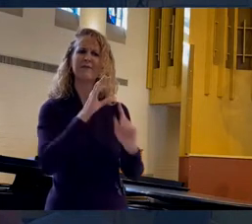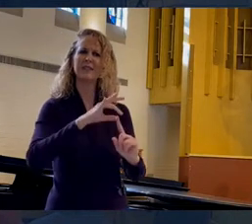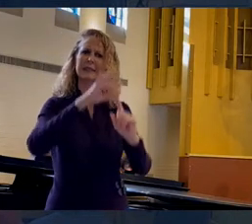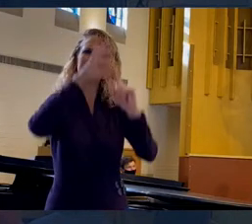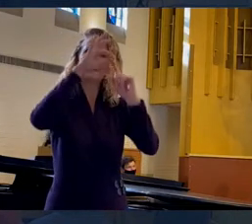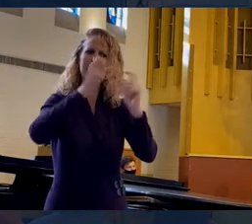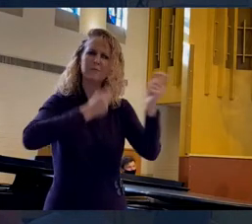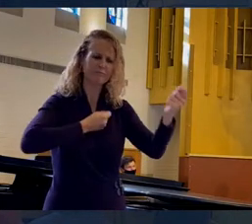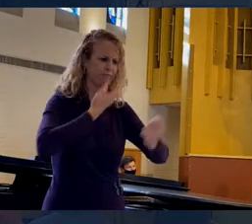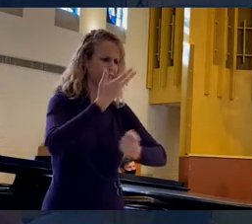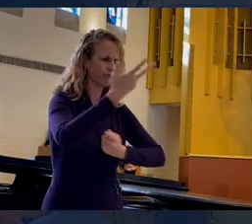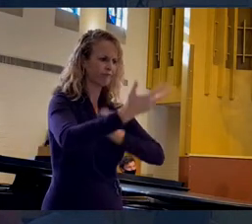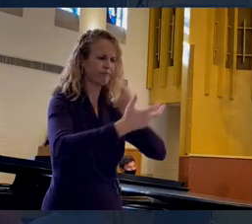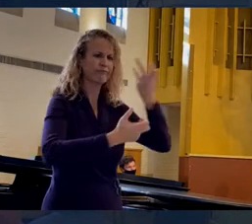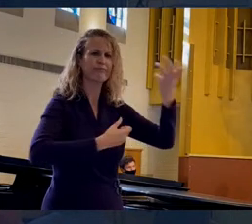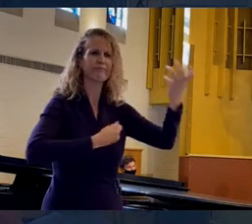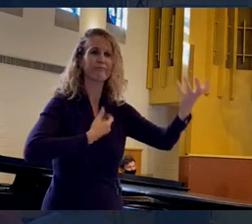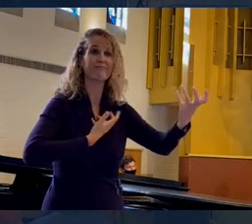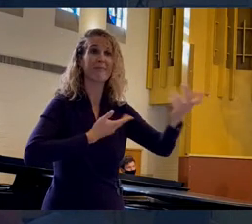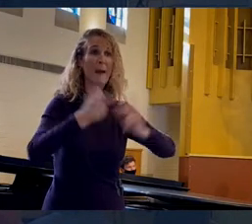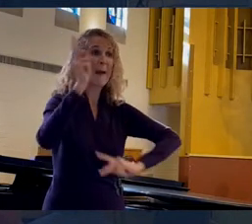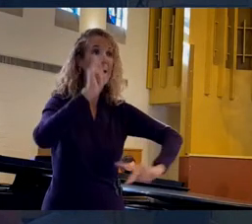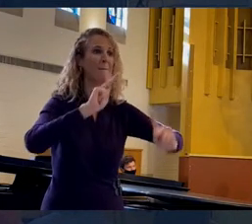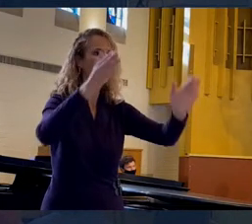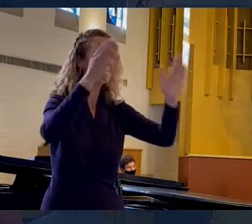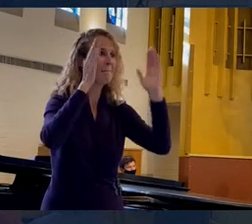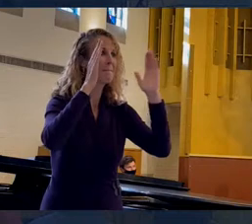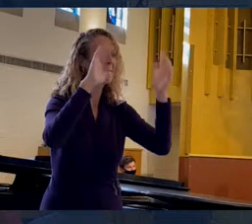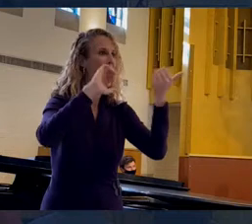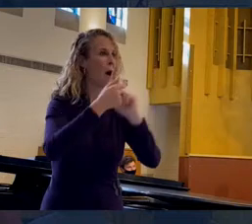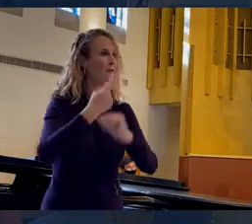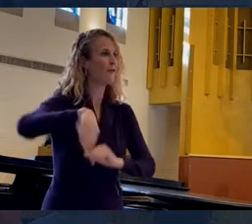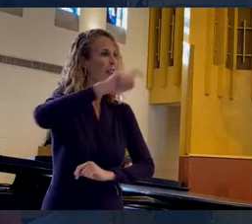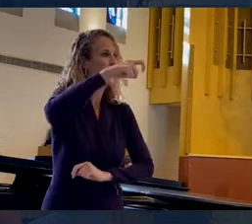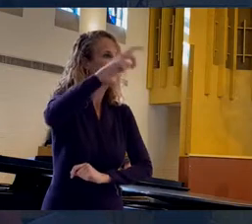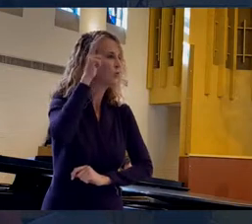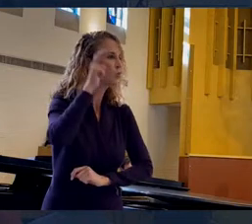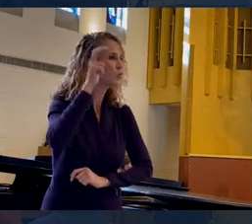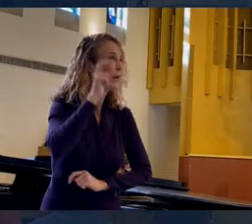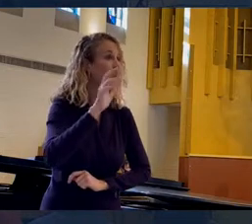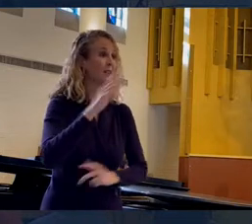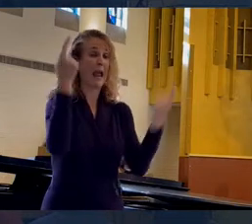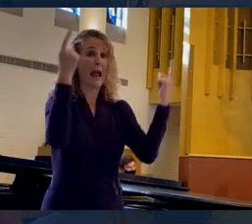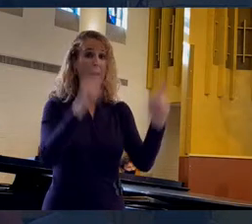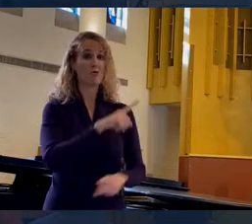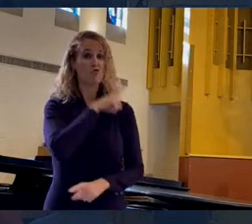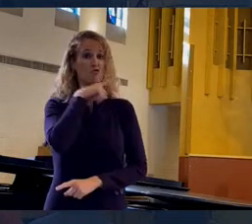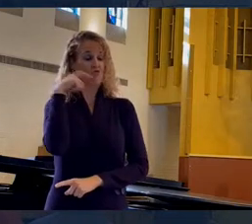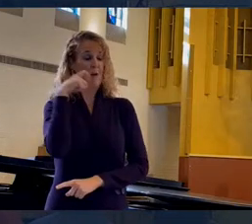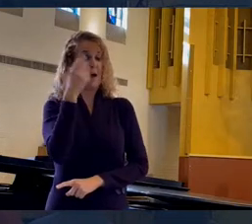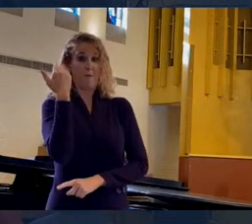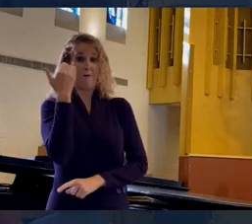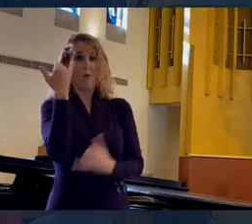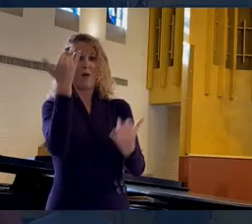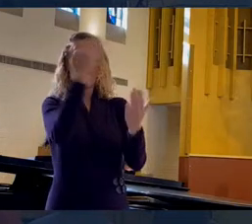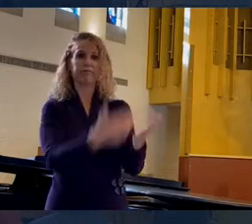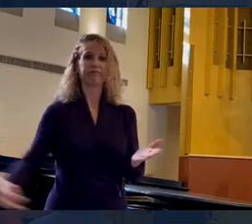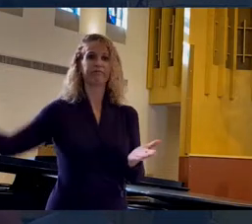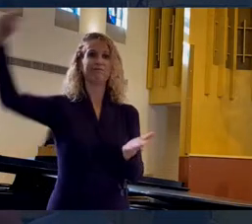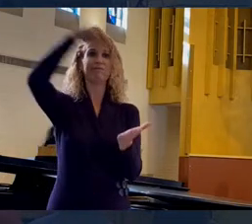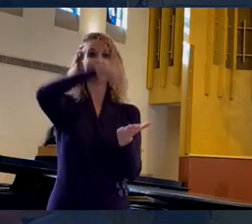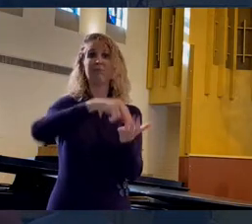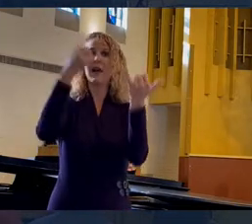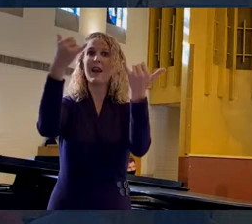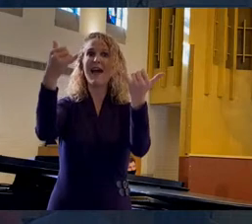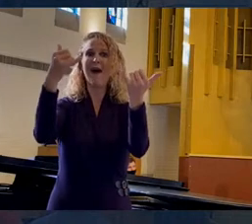special. Say those words and let people hear it in the way they need to hear it. And the dryness comes to life. And all of